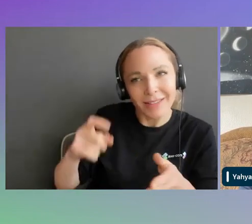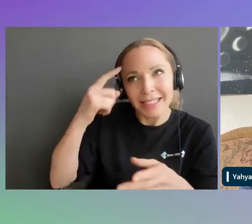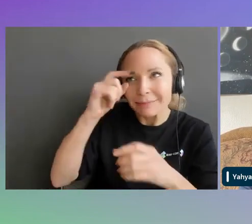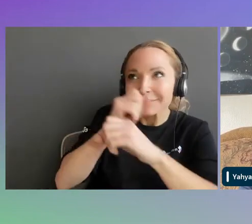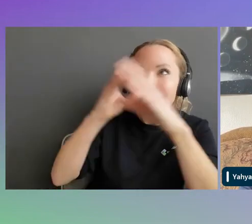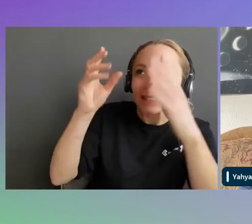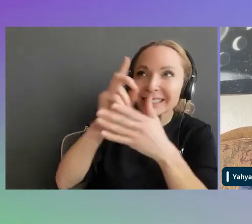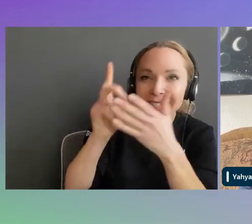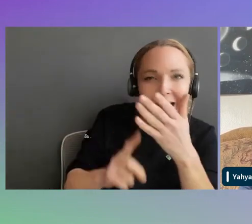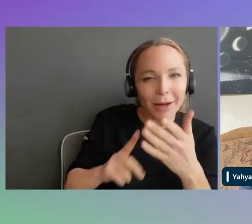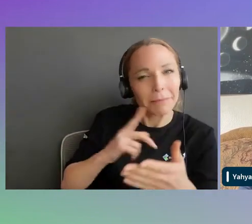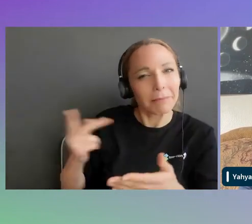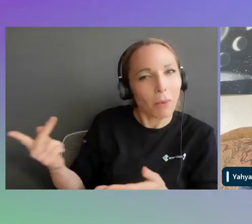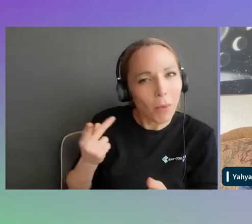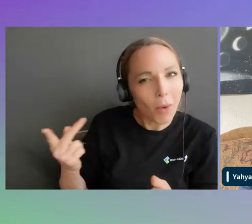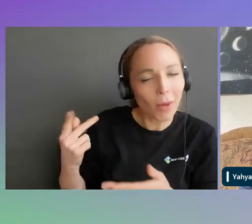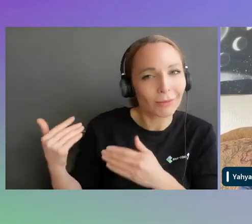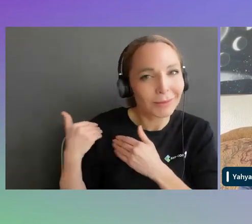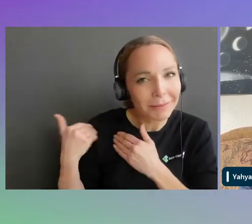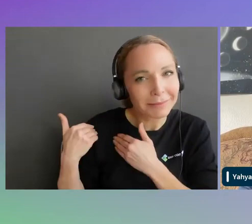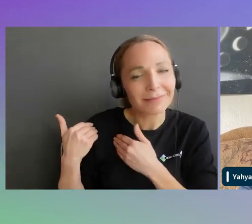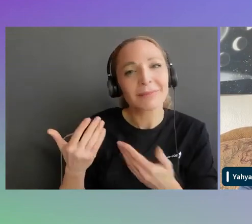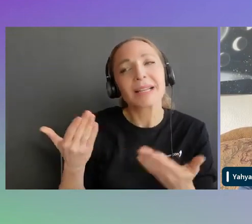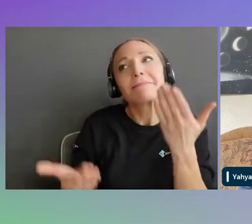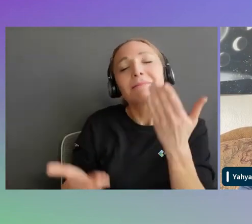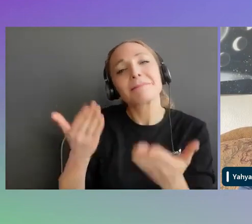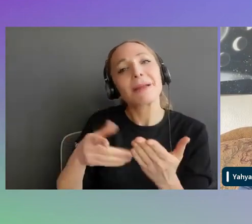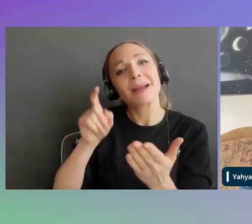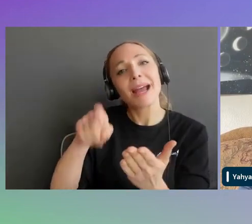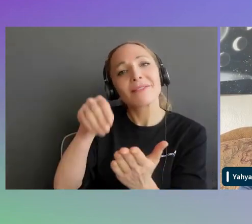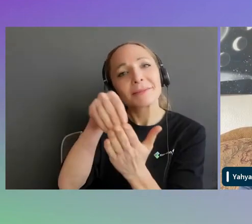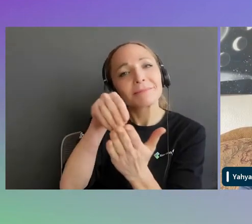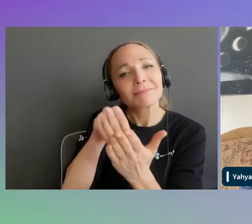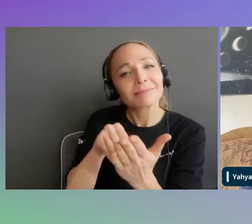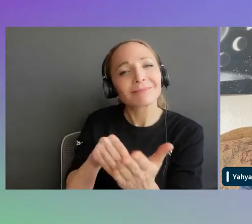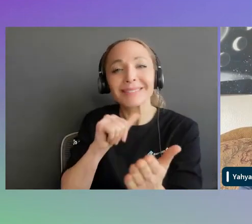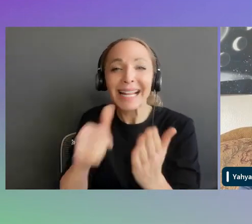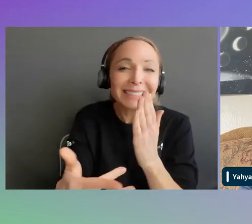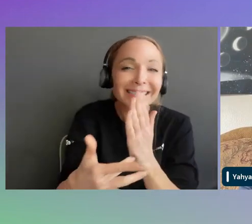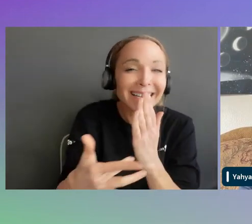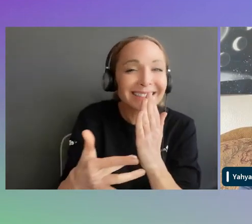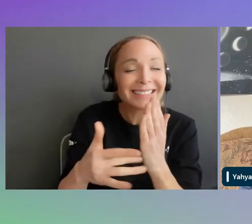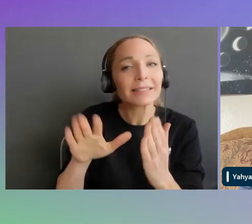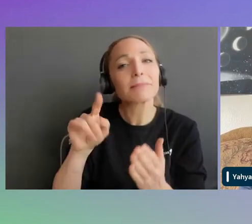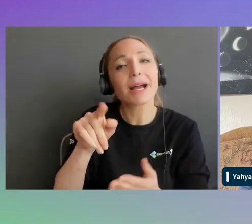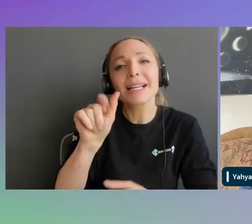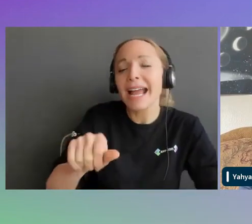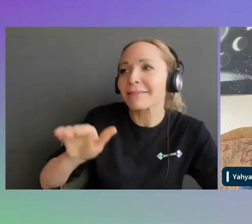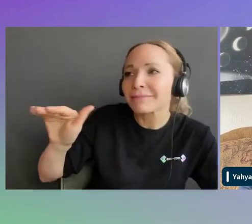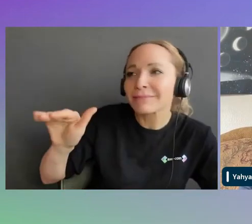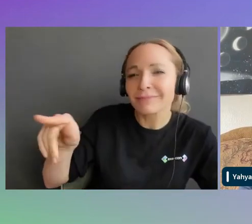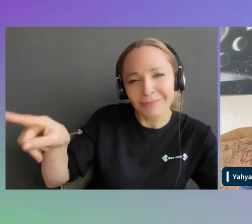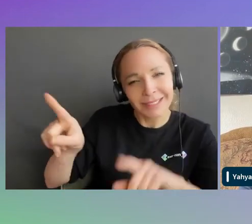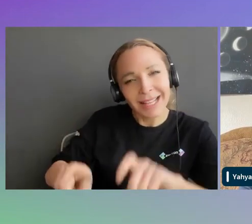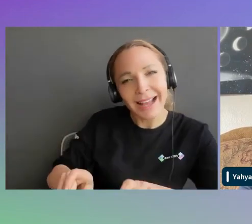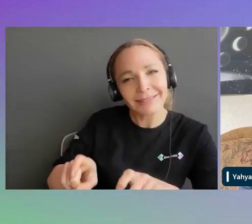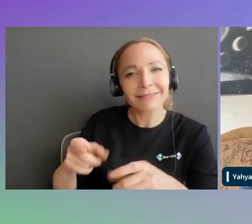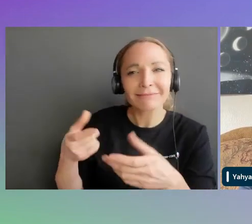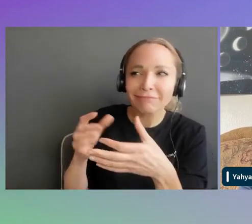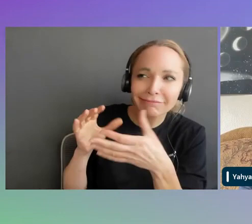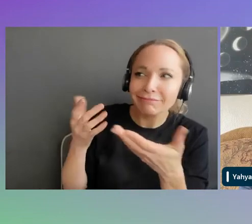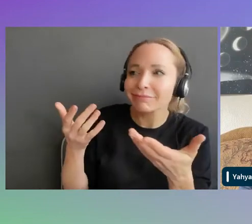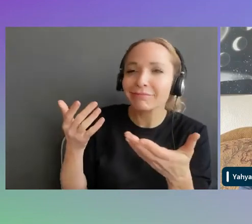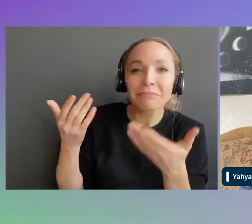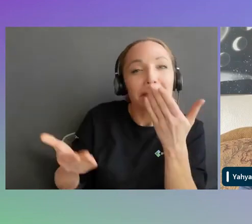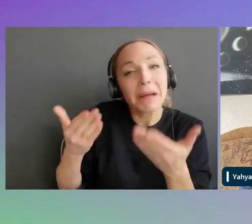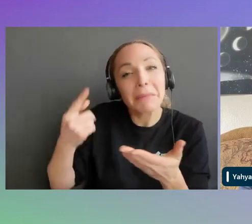super technical, but in a way, like even if they just mention like, hey, make sure you test this with a screen reader, I'm worried about this. Or hey, test